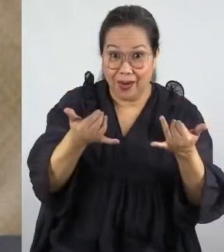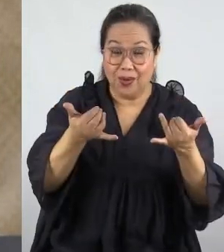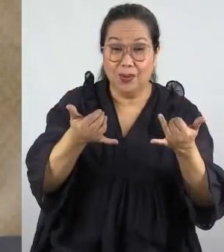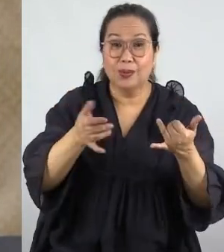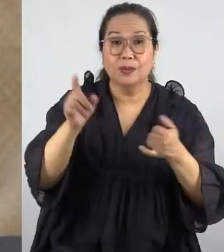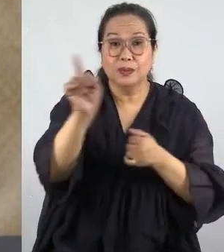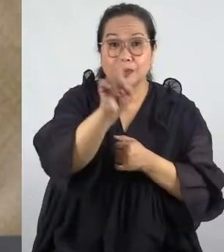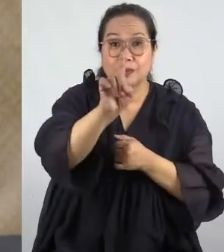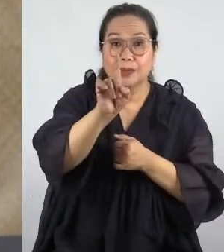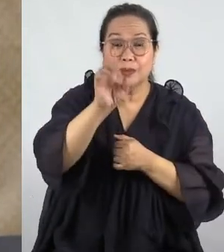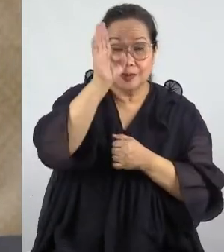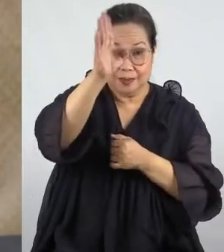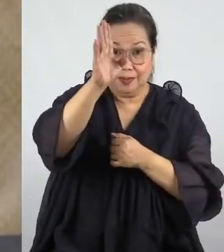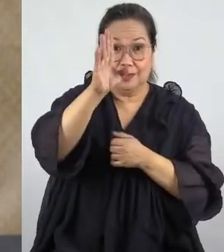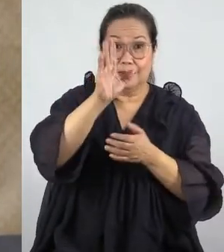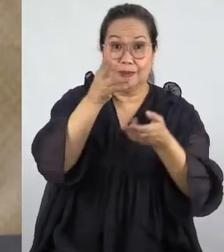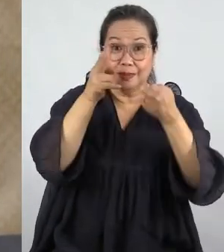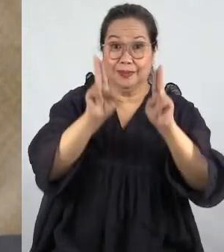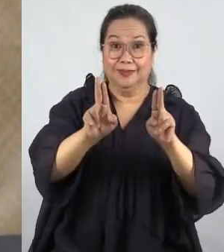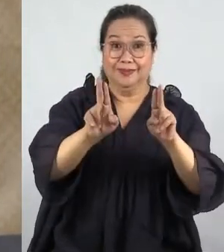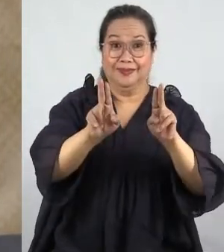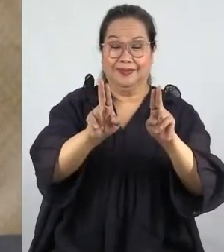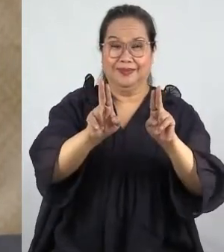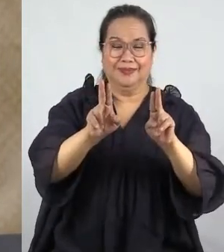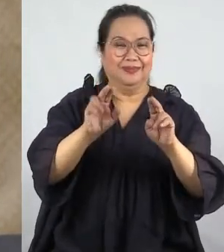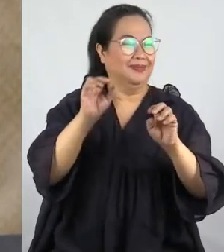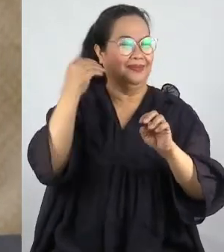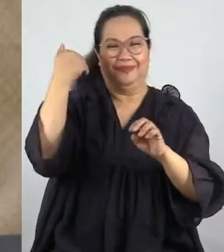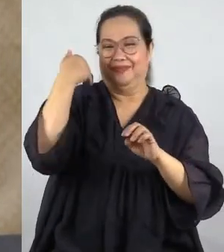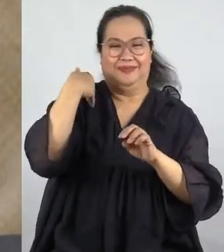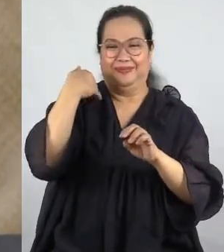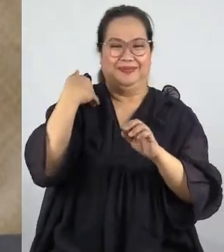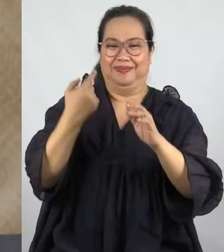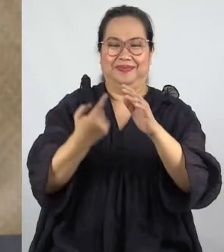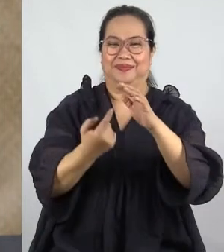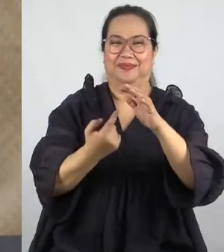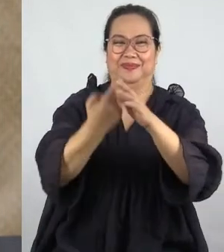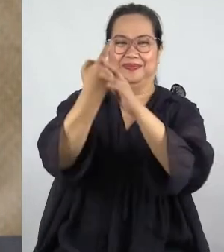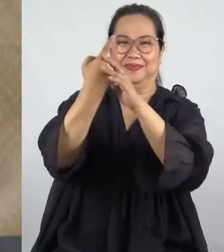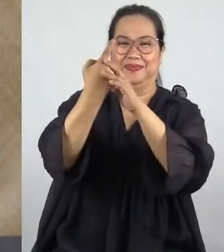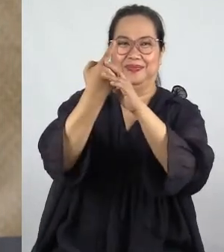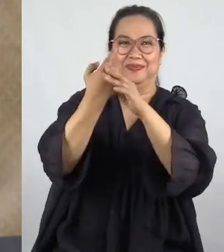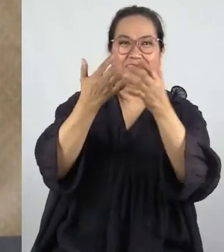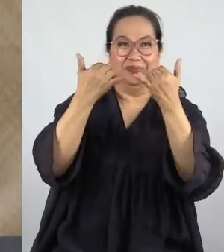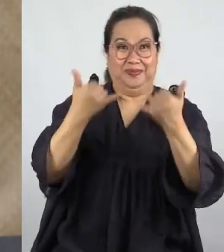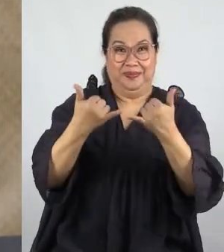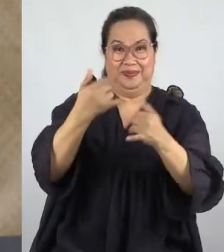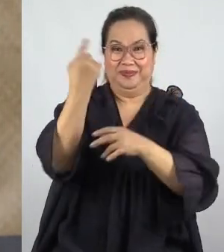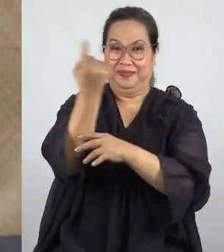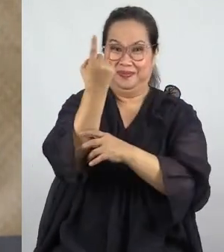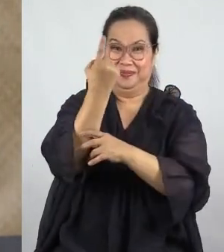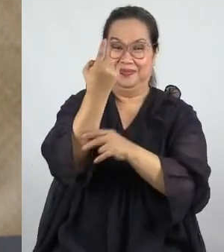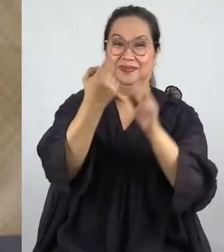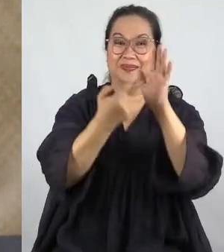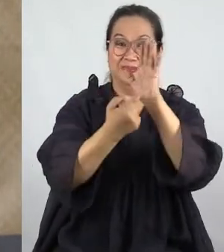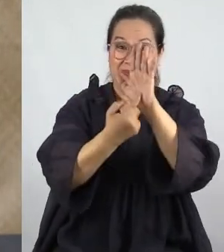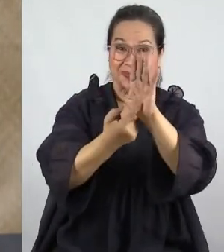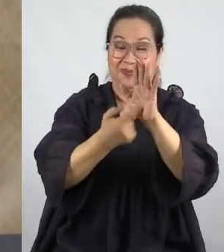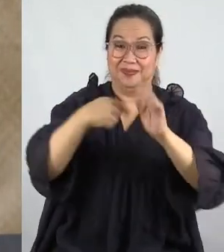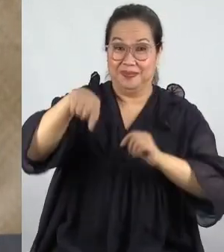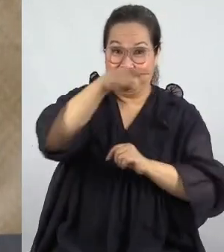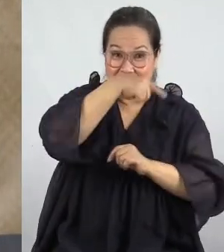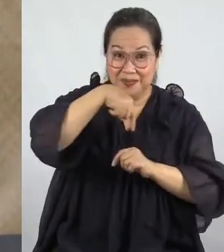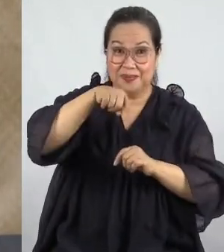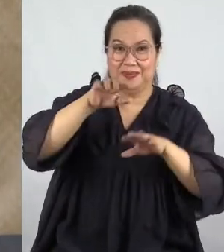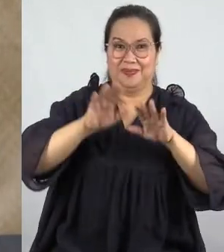what we will be has not yet appeared. Ngayon pa lang sinasabi niya, we are children of